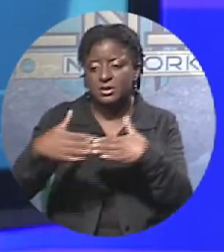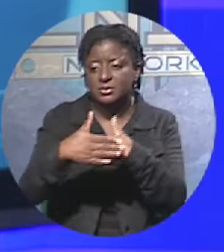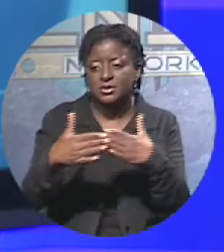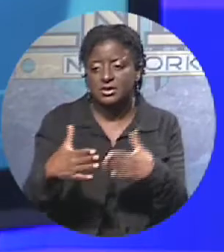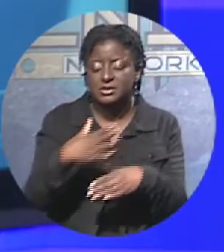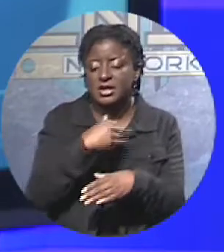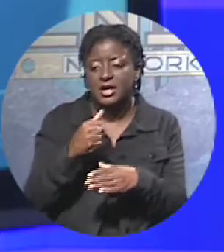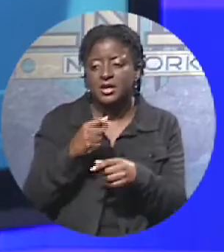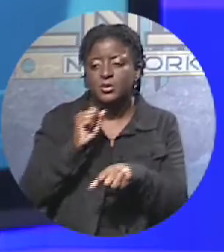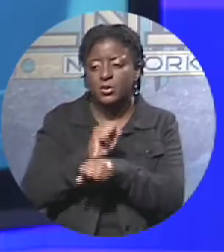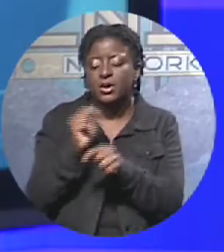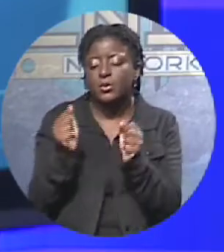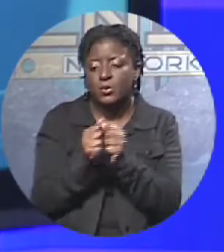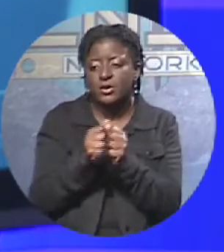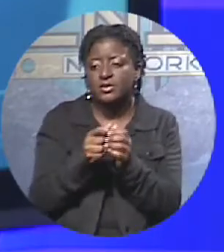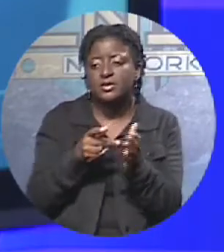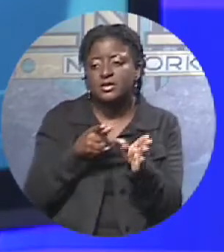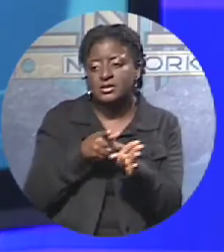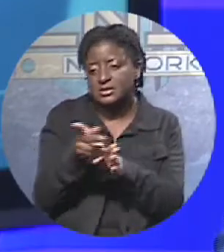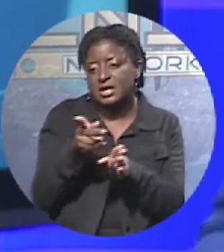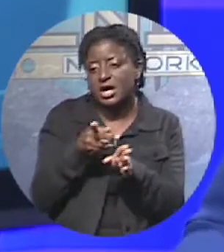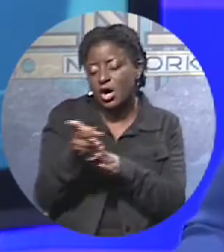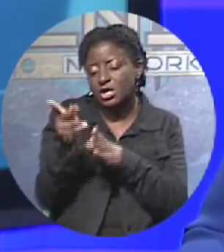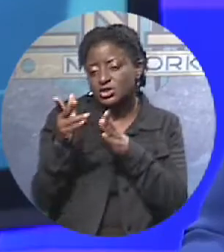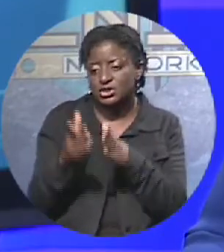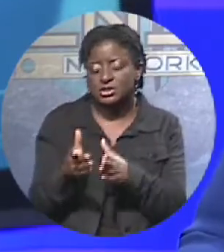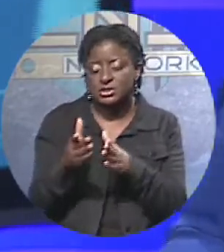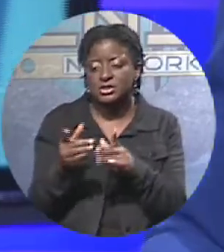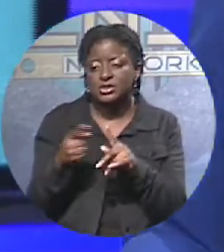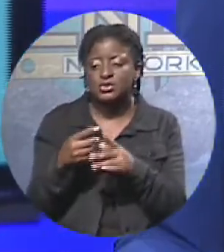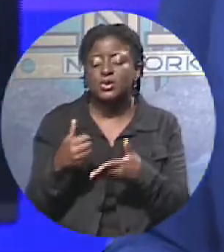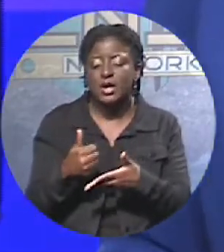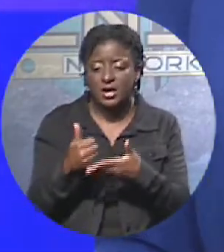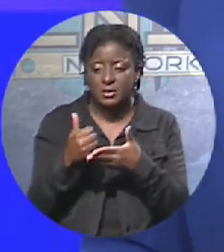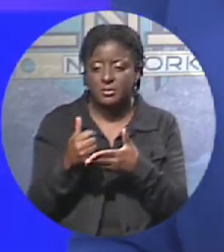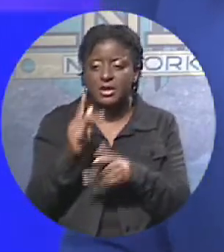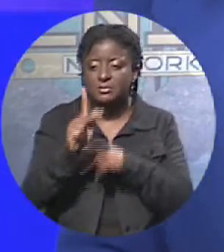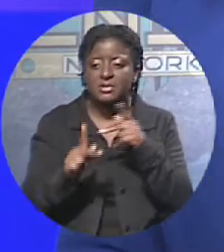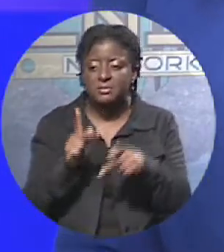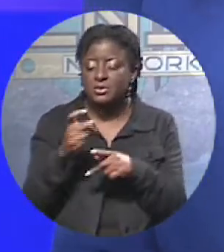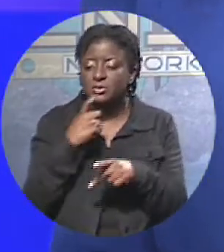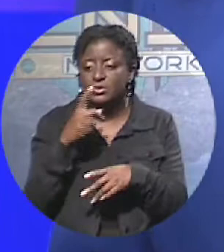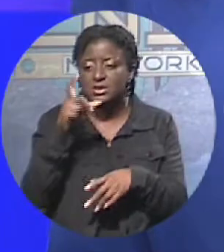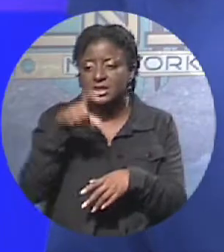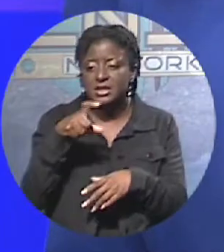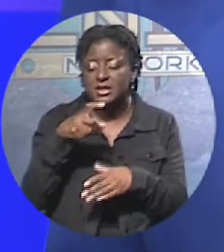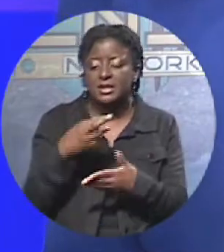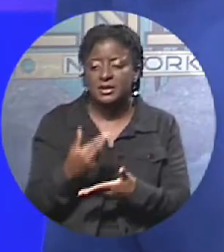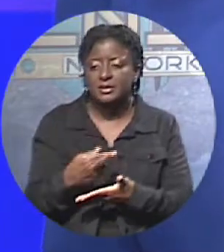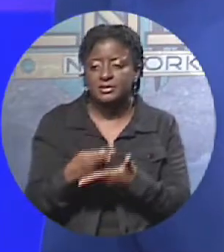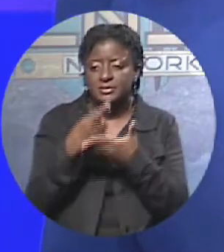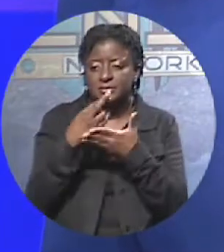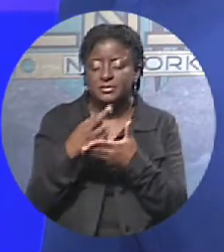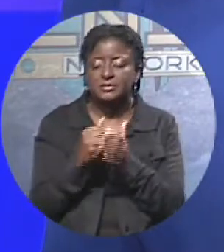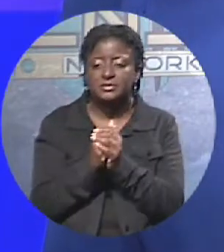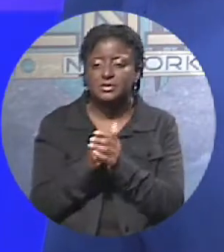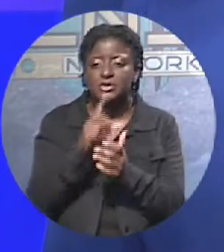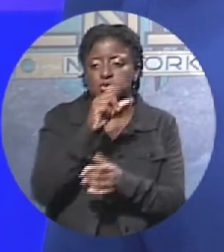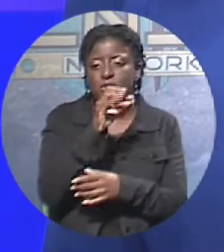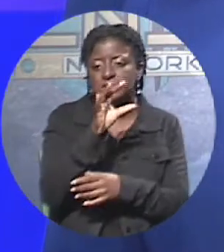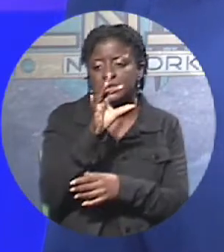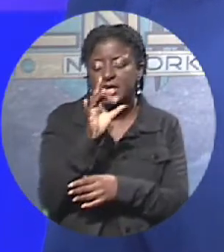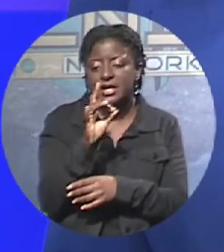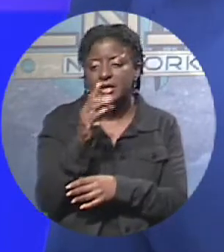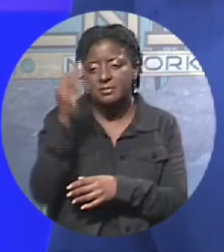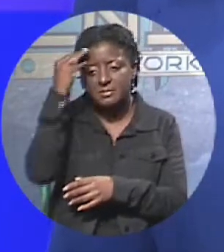provide the help that some residents need in rehabilitation. 28 males, 10 females, and 5 children